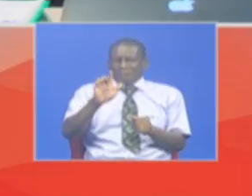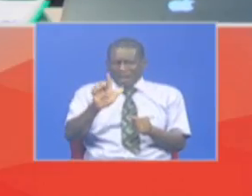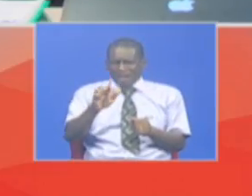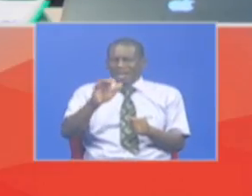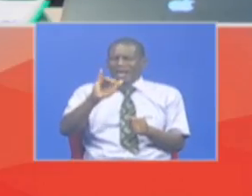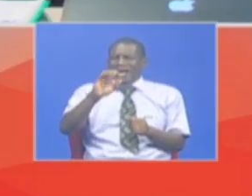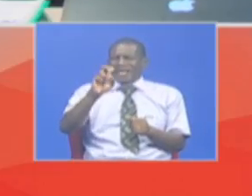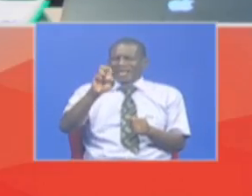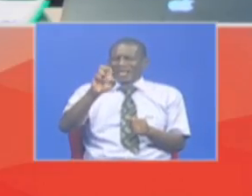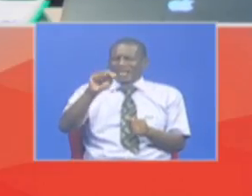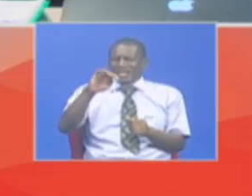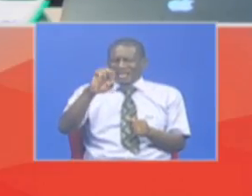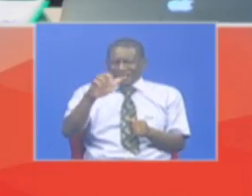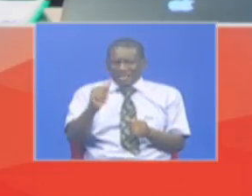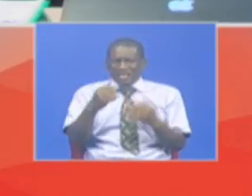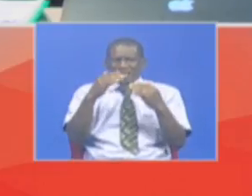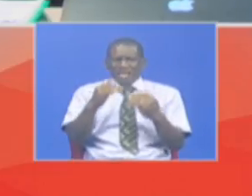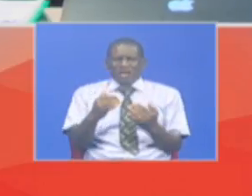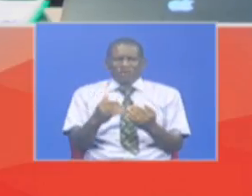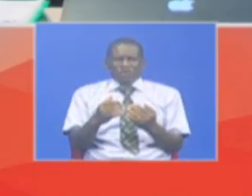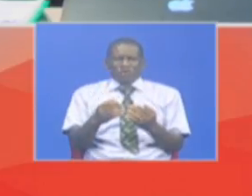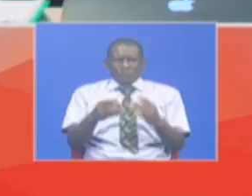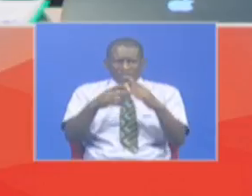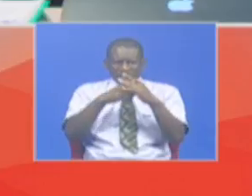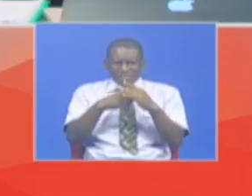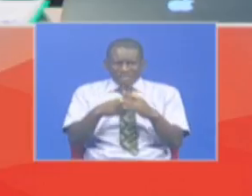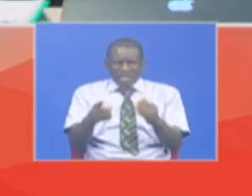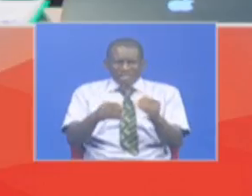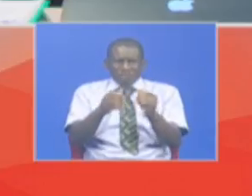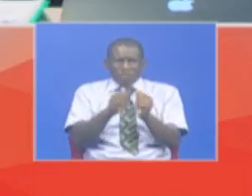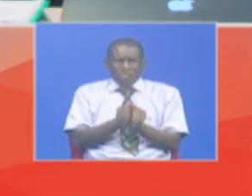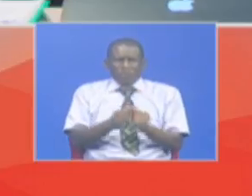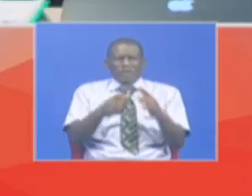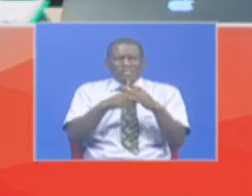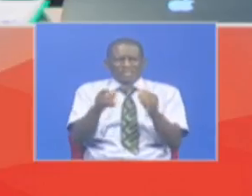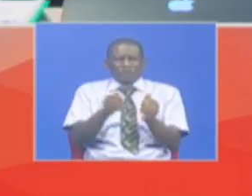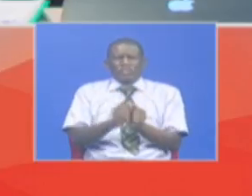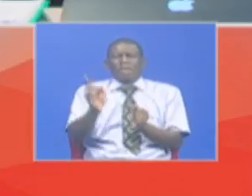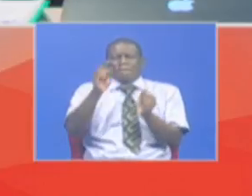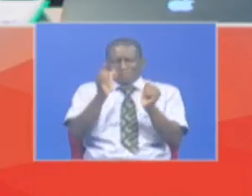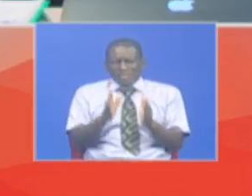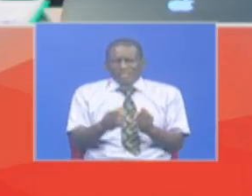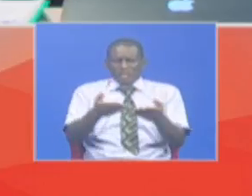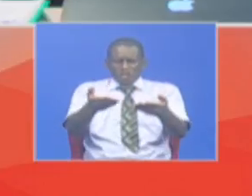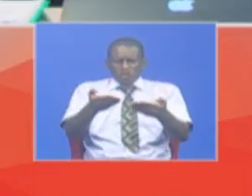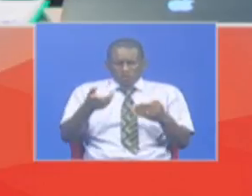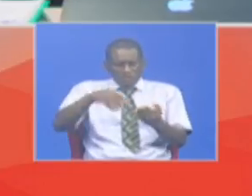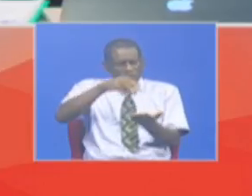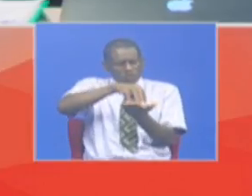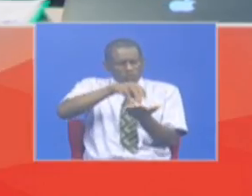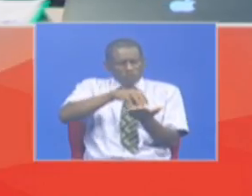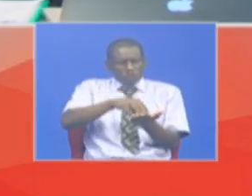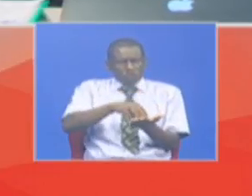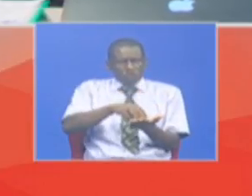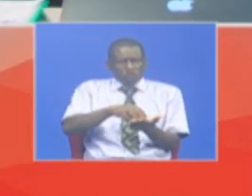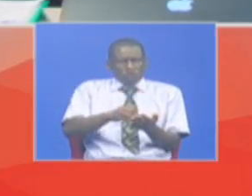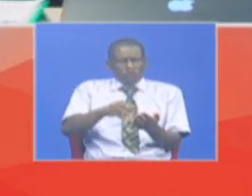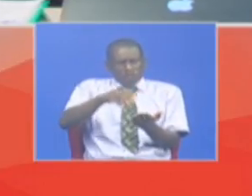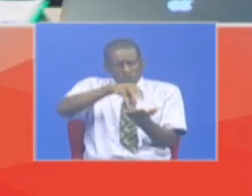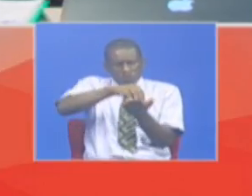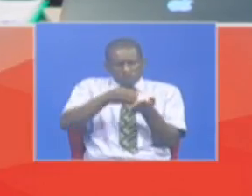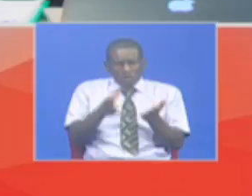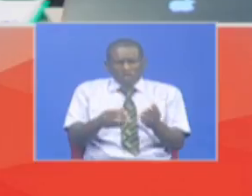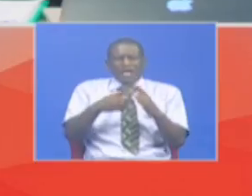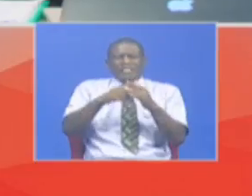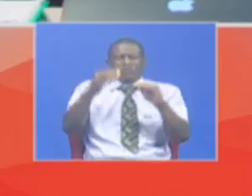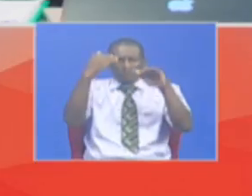put also this host into full run, we'll begin with the Cabinet Secretary, just to give us the current state of play. And let me just begin with you,